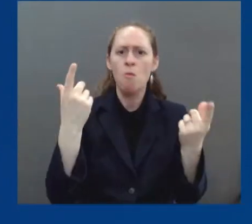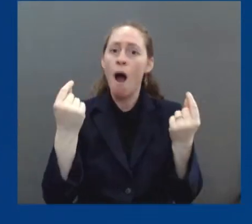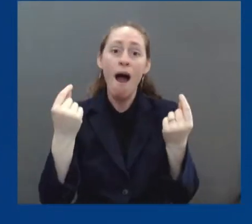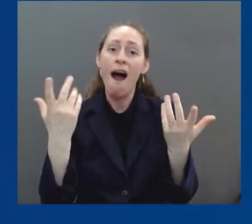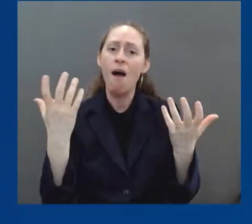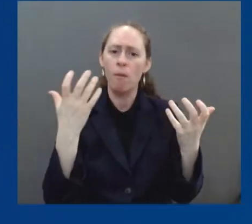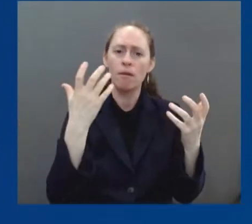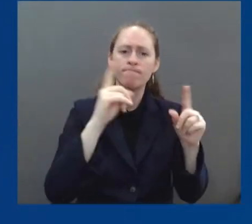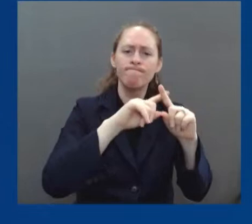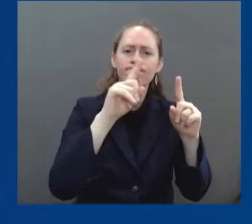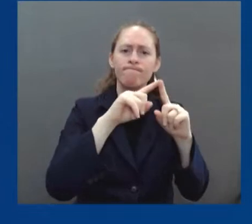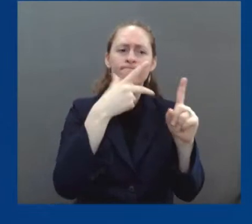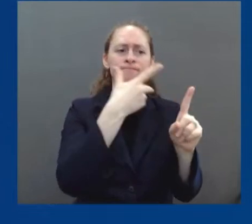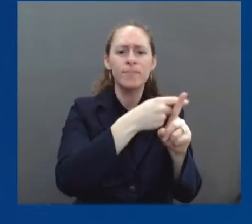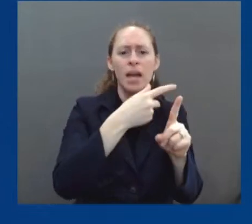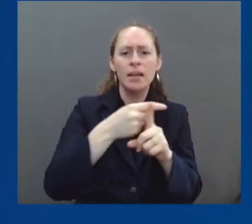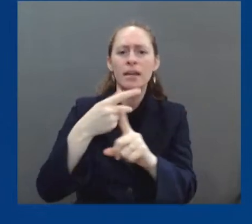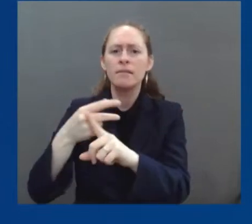crises.